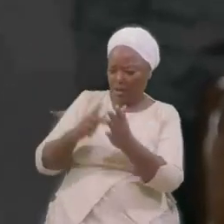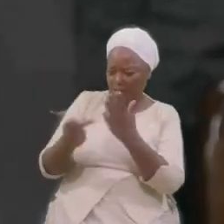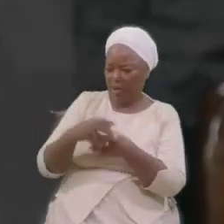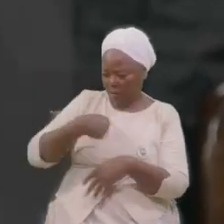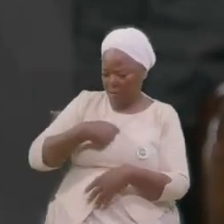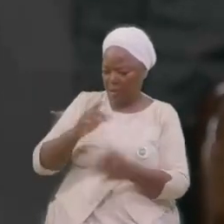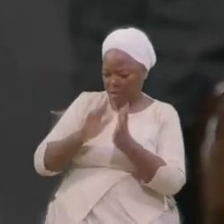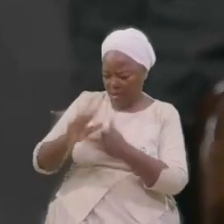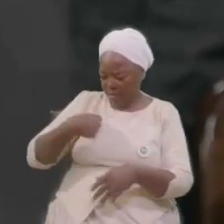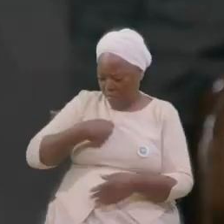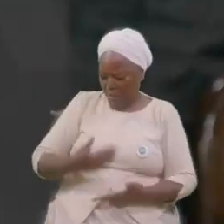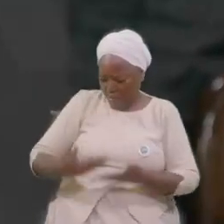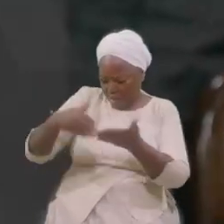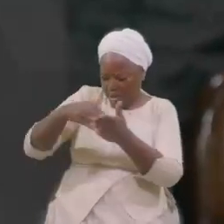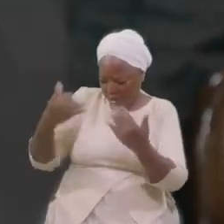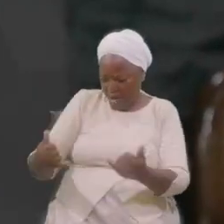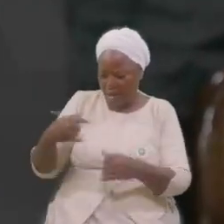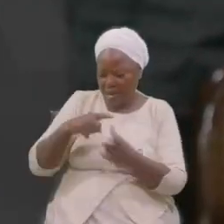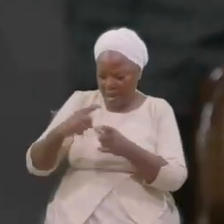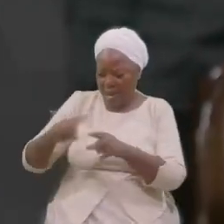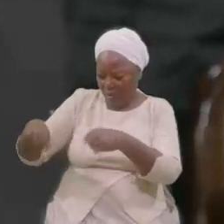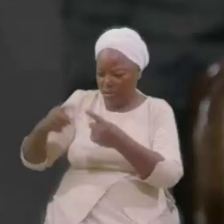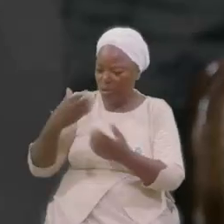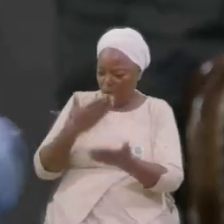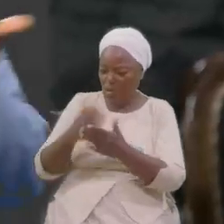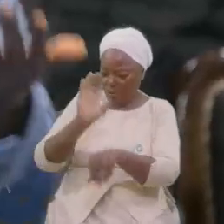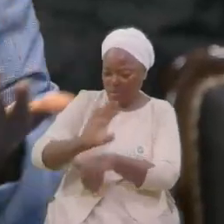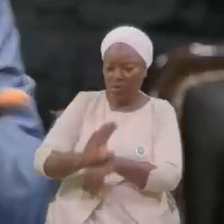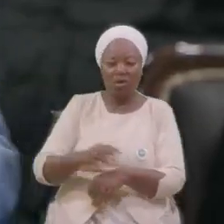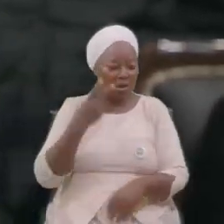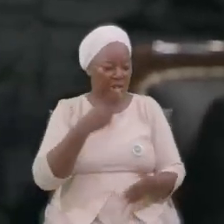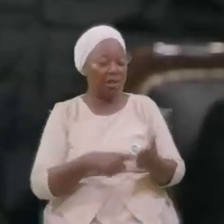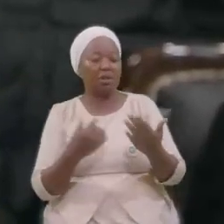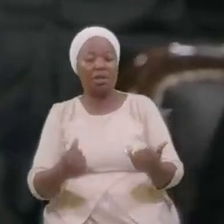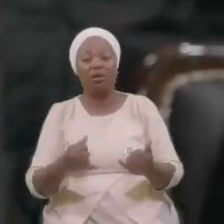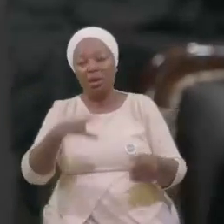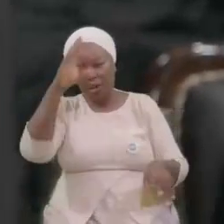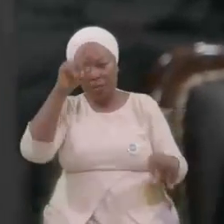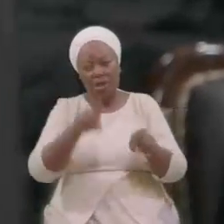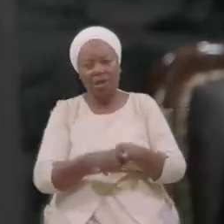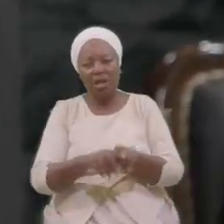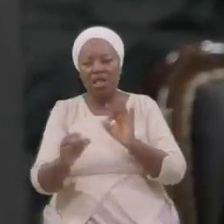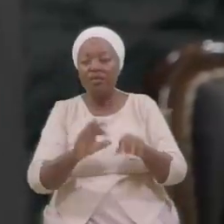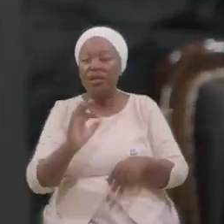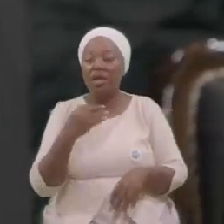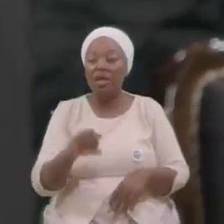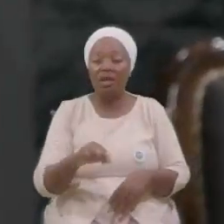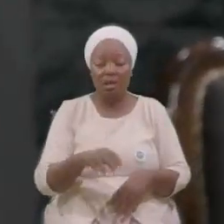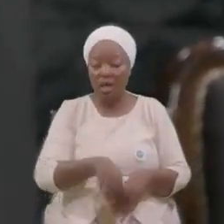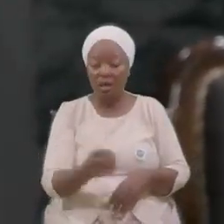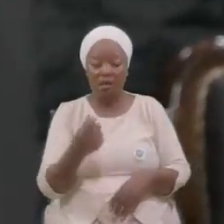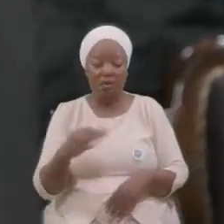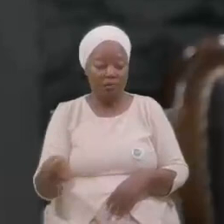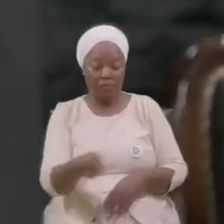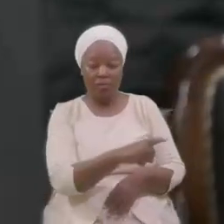I'm born again and I go to a good assembly. Look at this, brethren. If any of you do